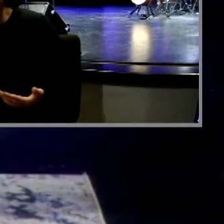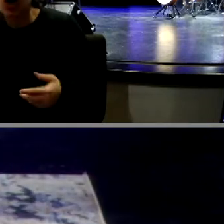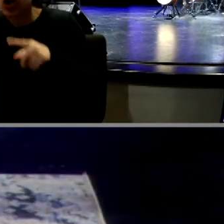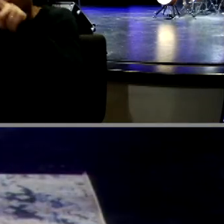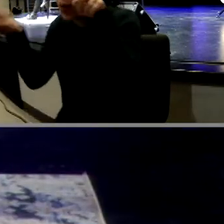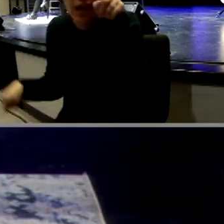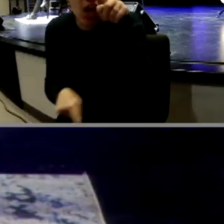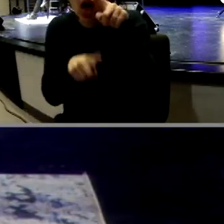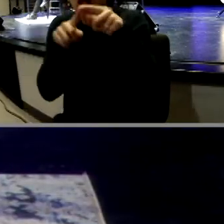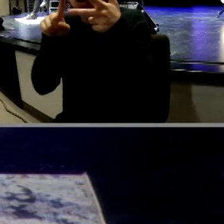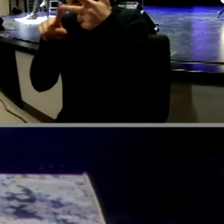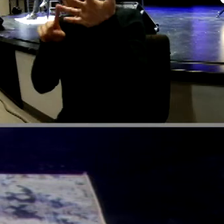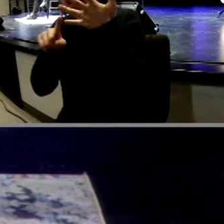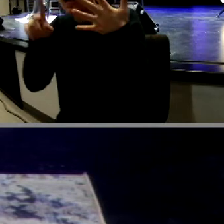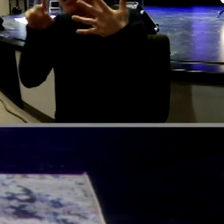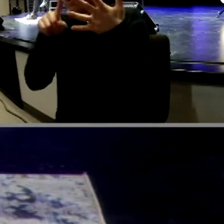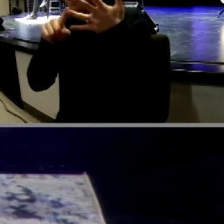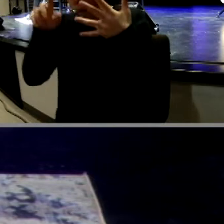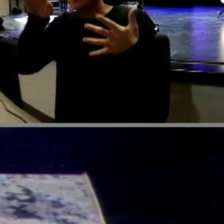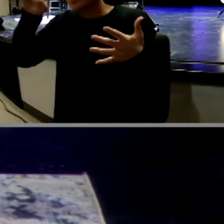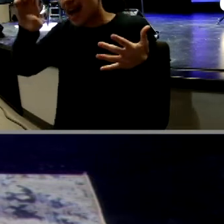Do you know about the Enneagram?